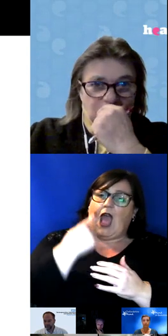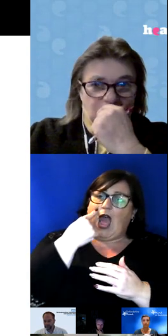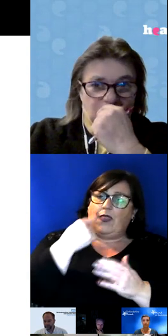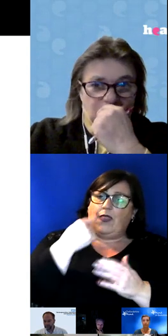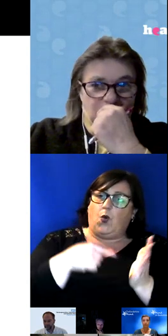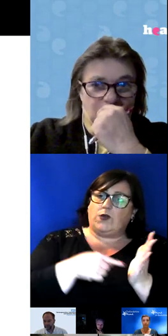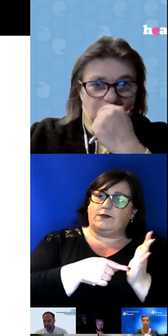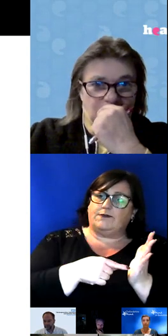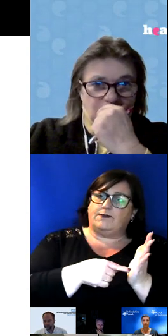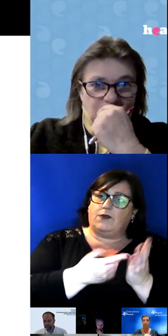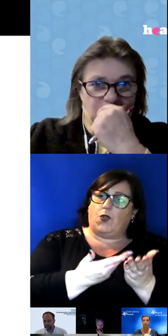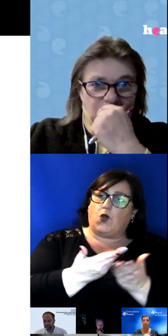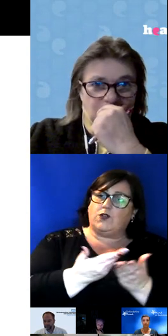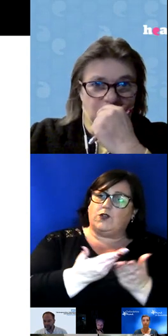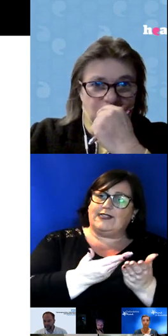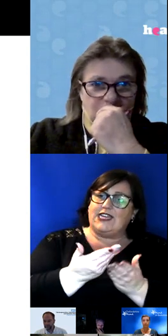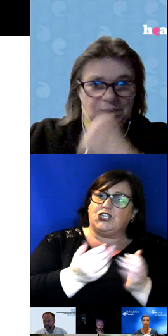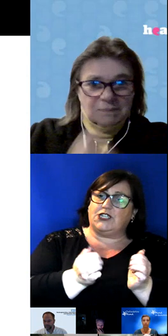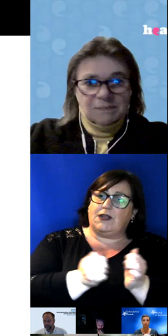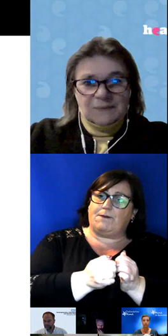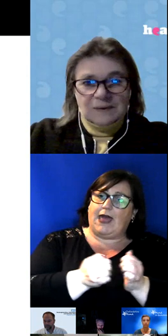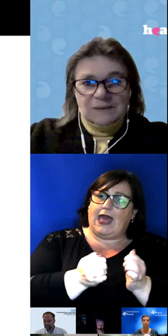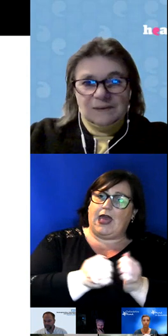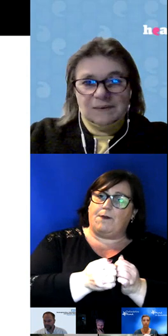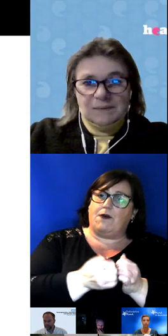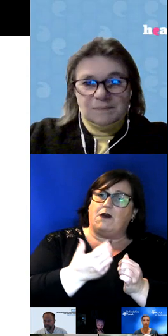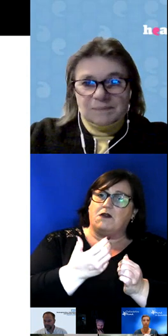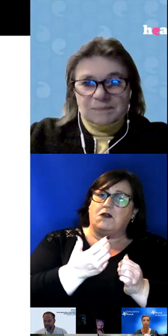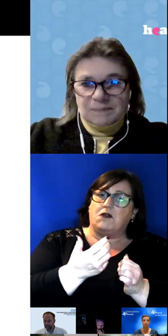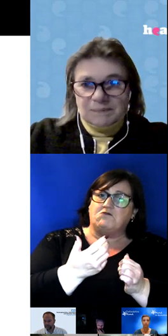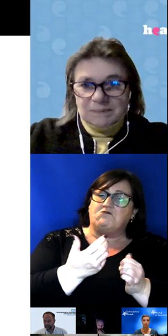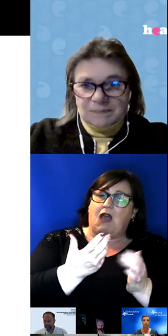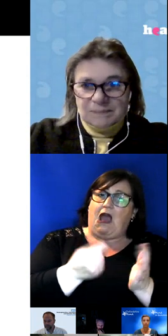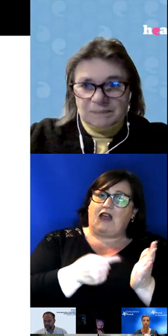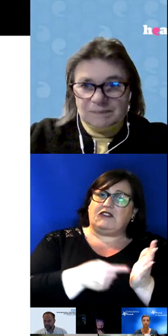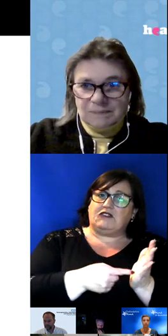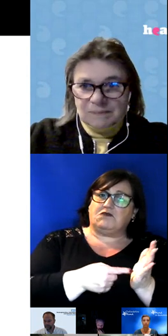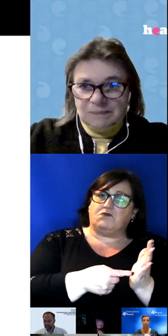had actually got the principles and the aspirations absolutely right.